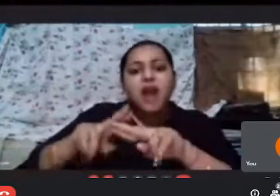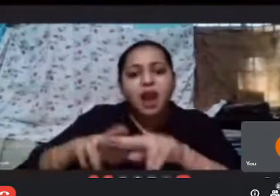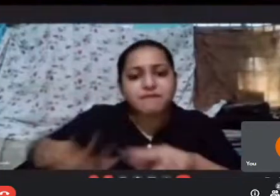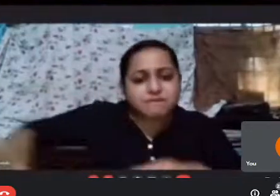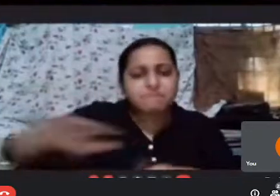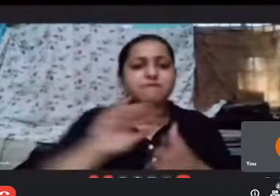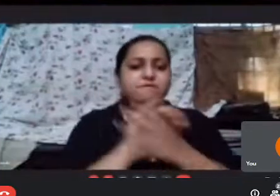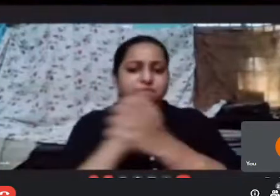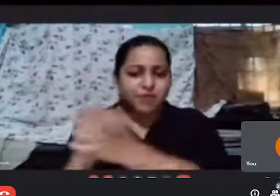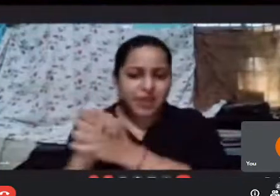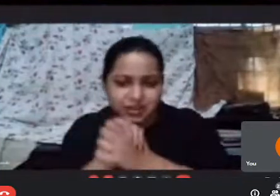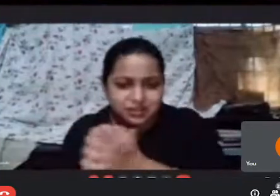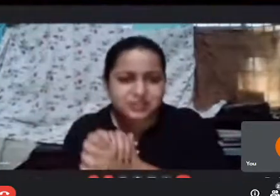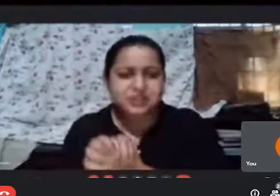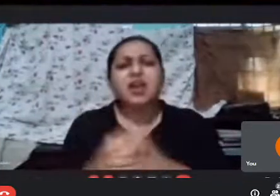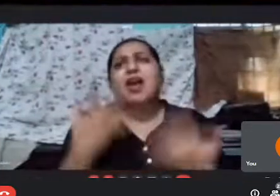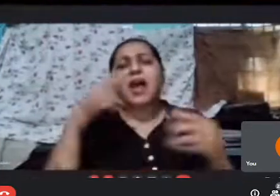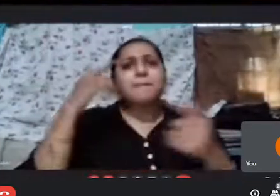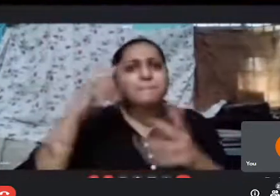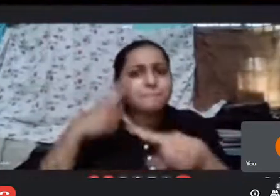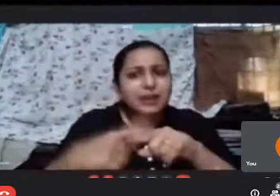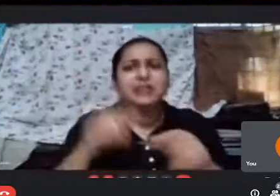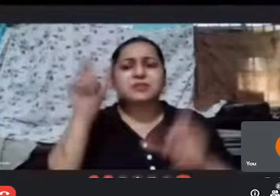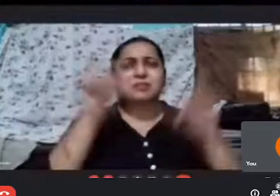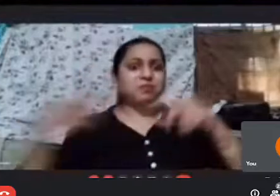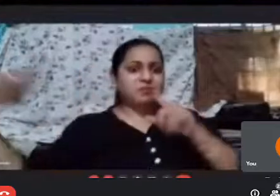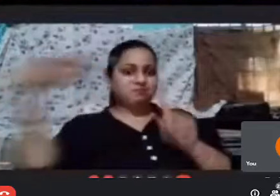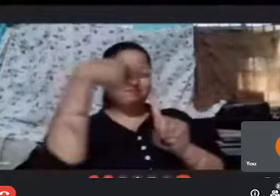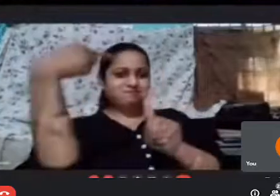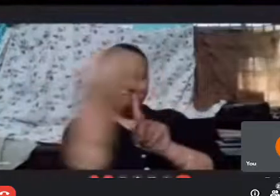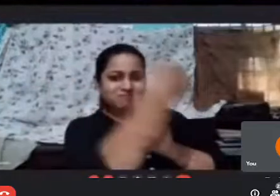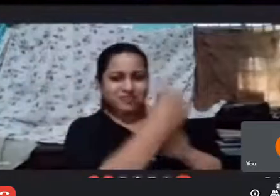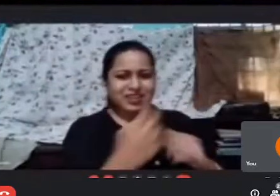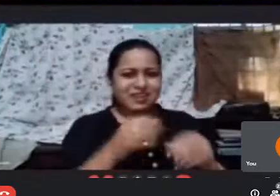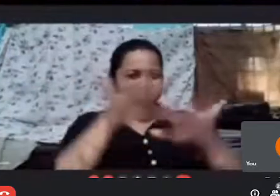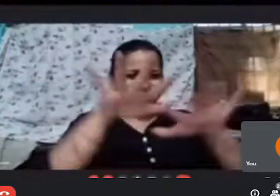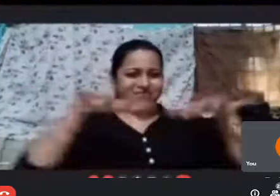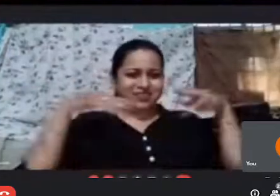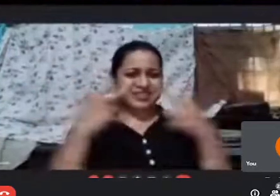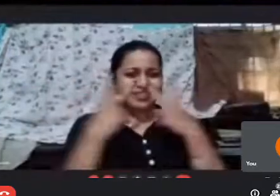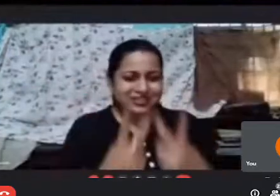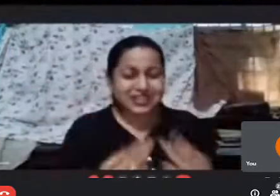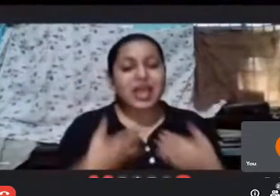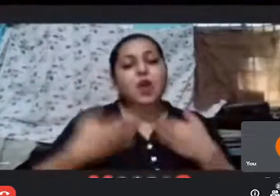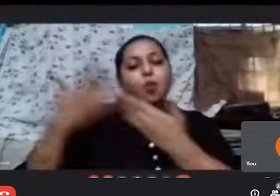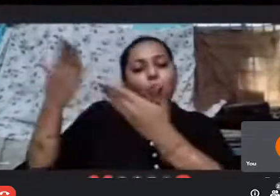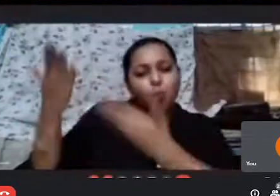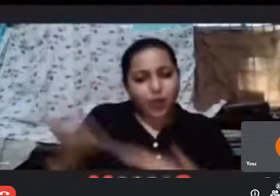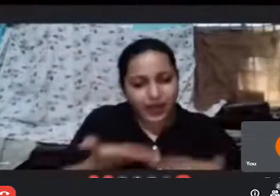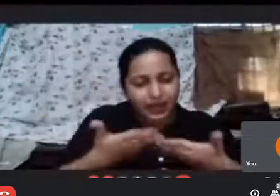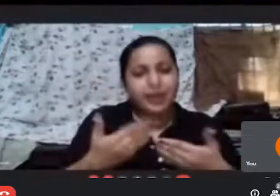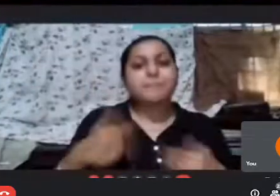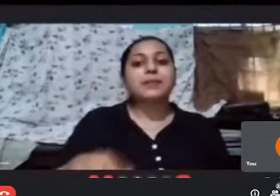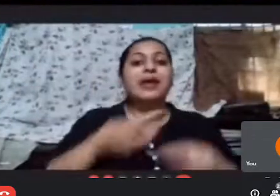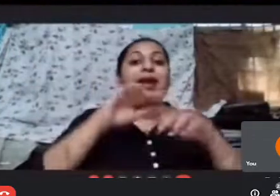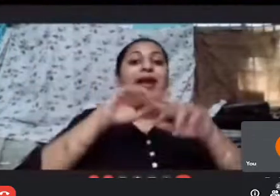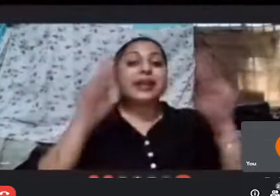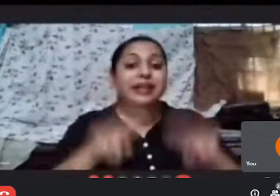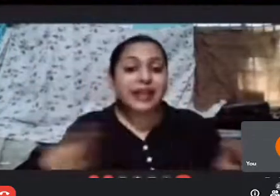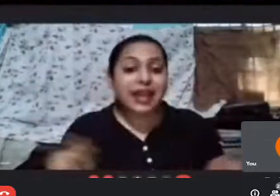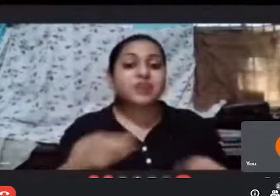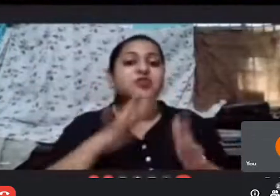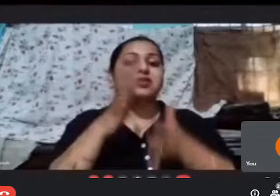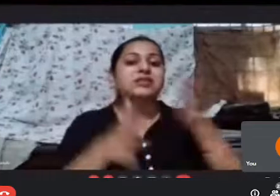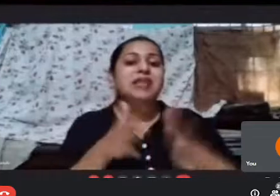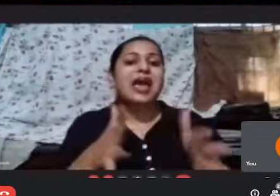virtual participants. I welcome you all on International Sign Language Day. My best wishes to